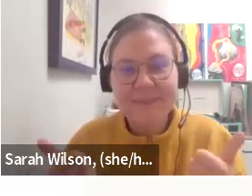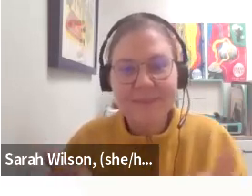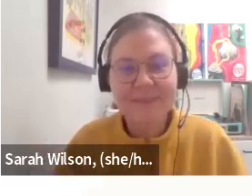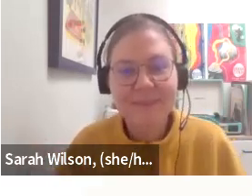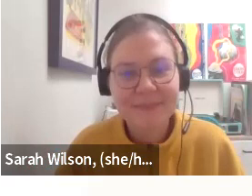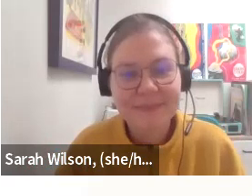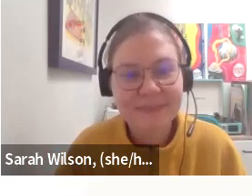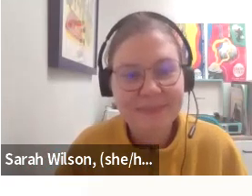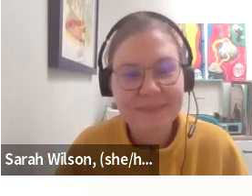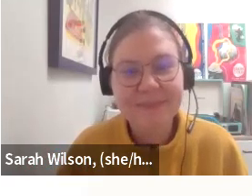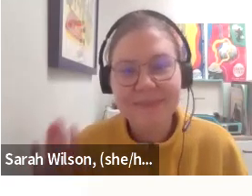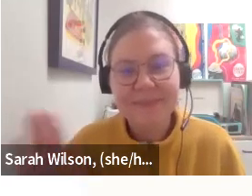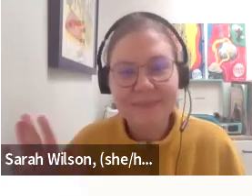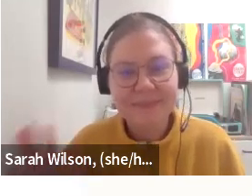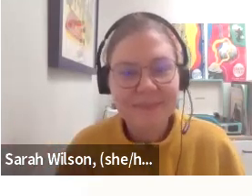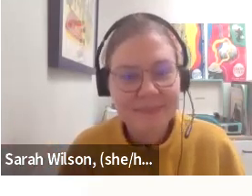Thank you.